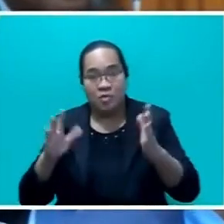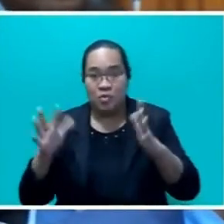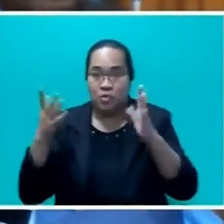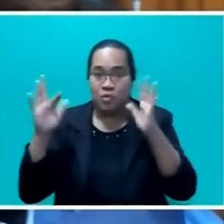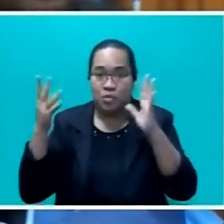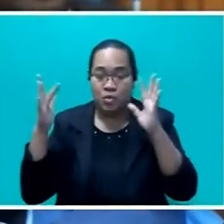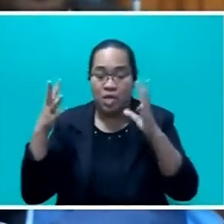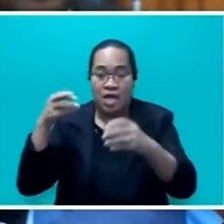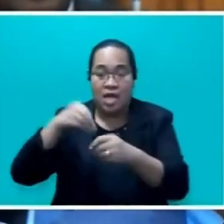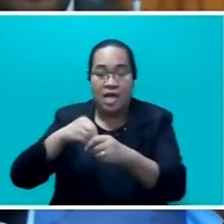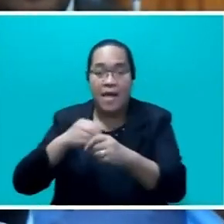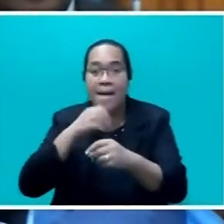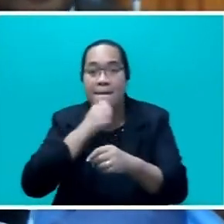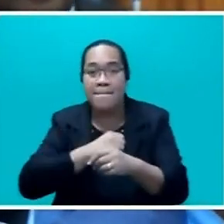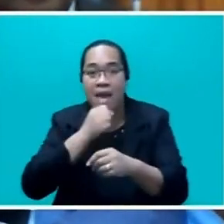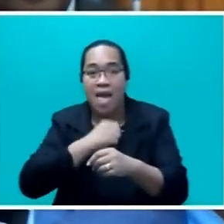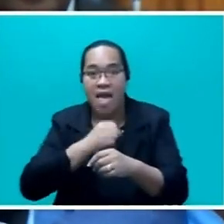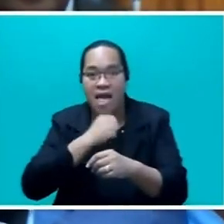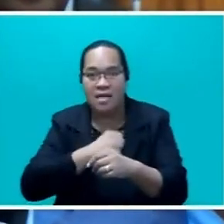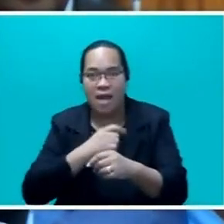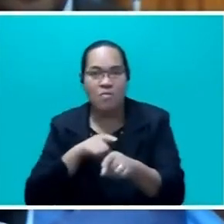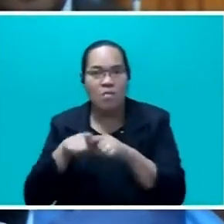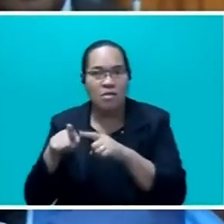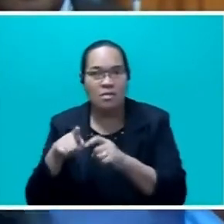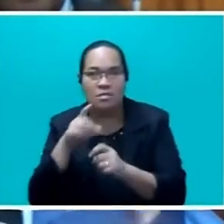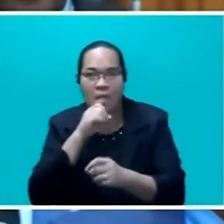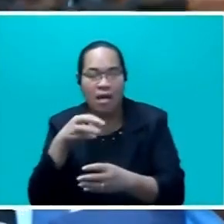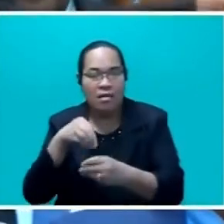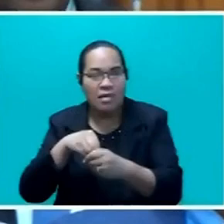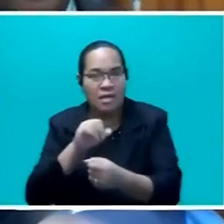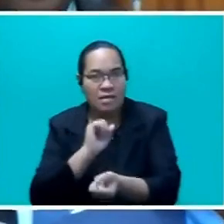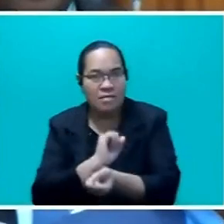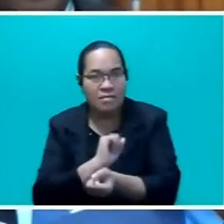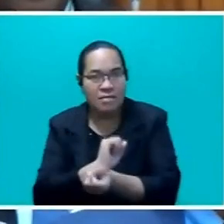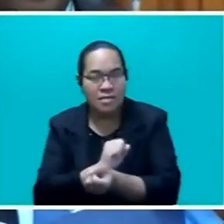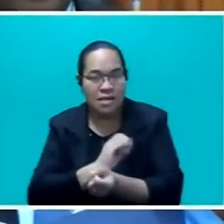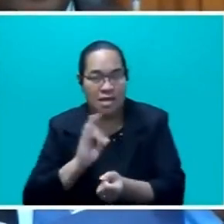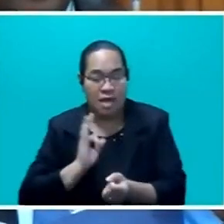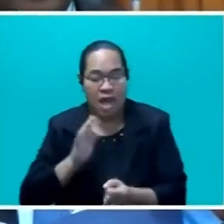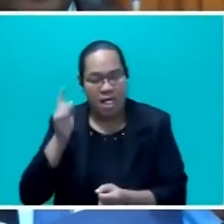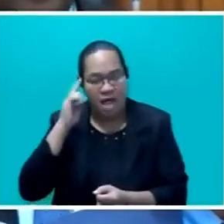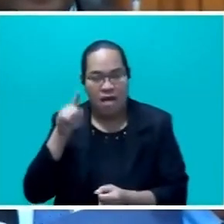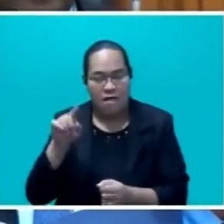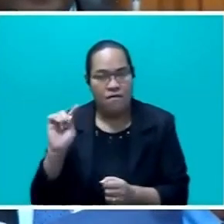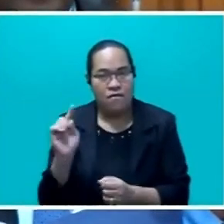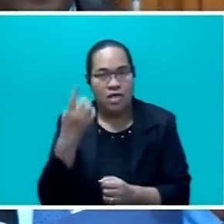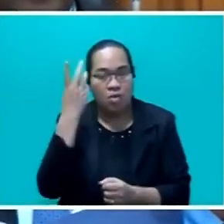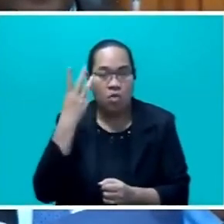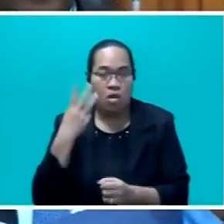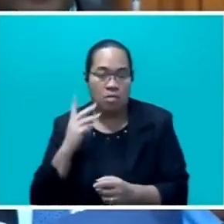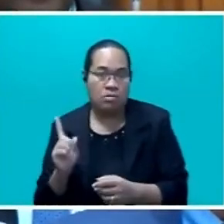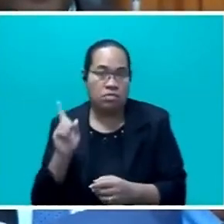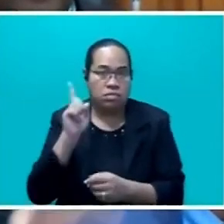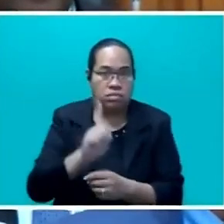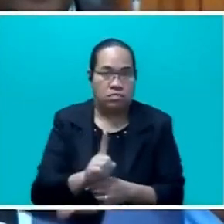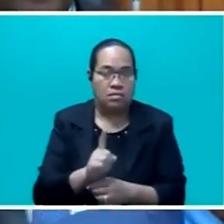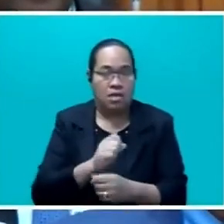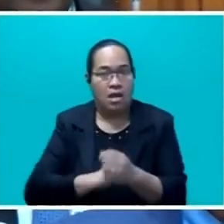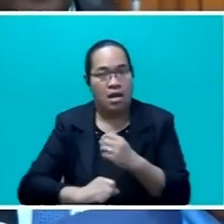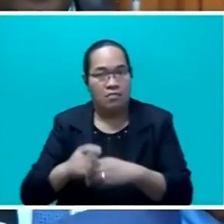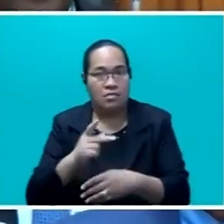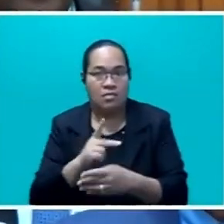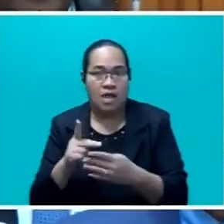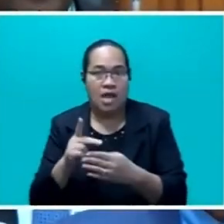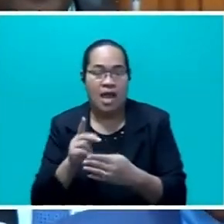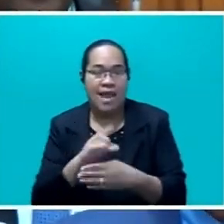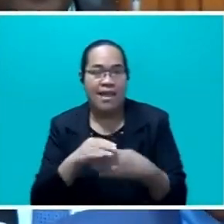male-based dominated institution like the Fiji Correction Services, I think she is the first woman to arise to that leadership role,